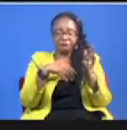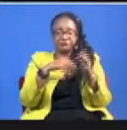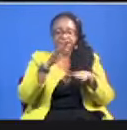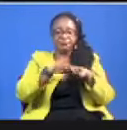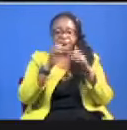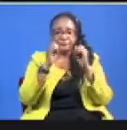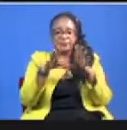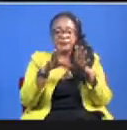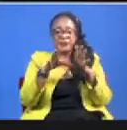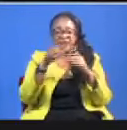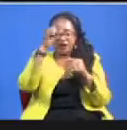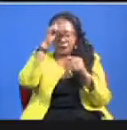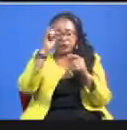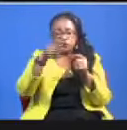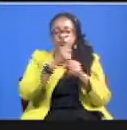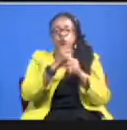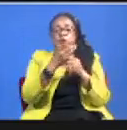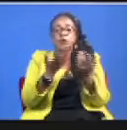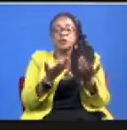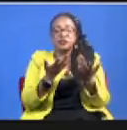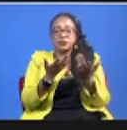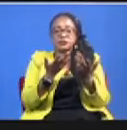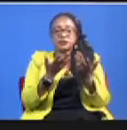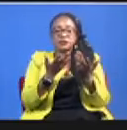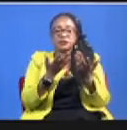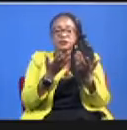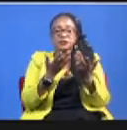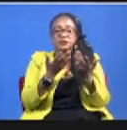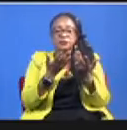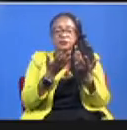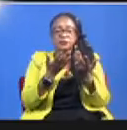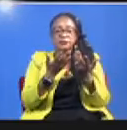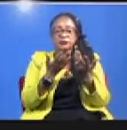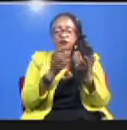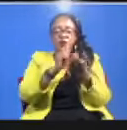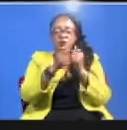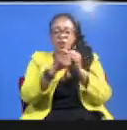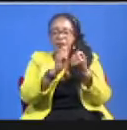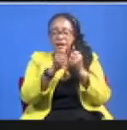crafted, are bad. So what should the government do in terms of,